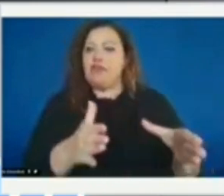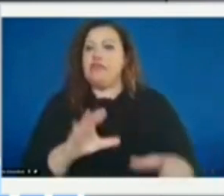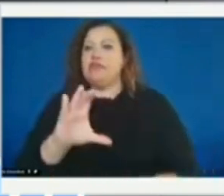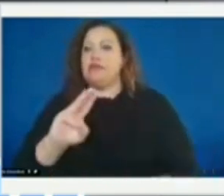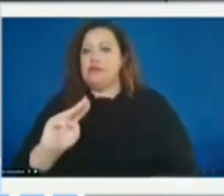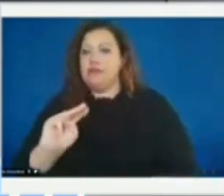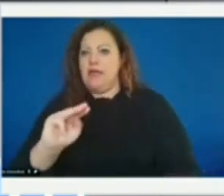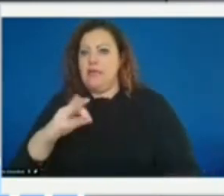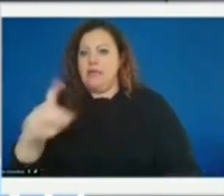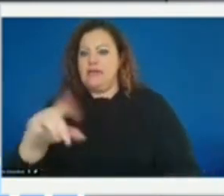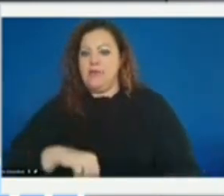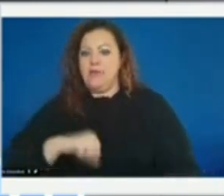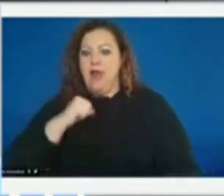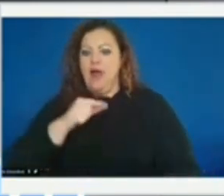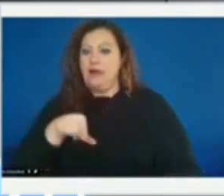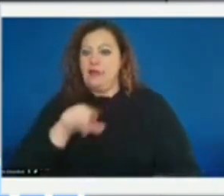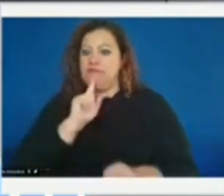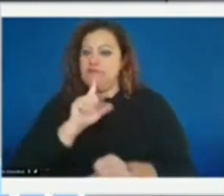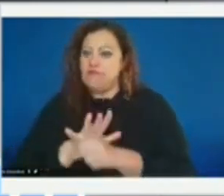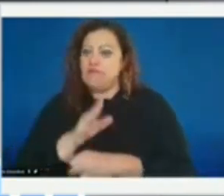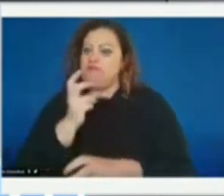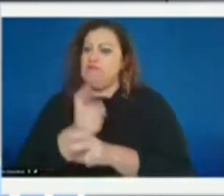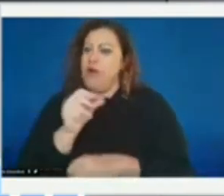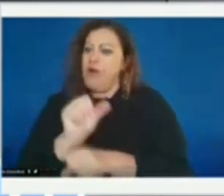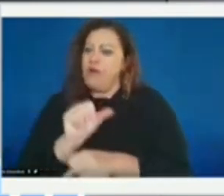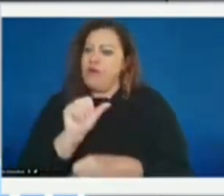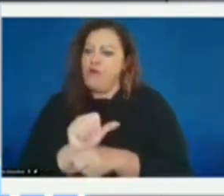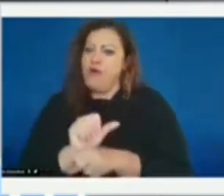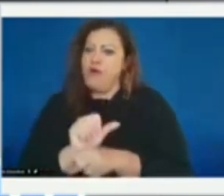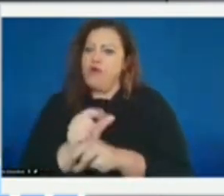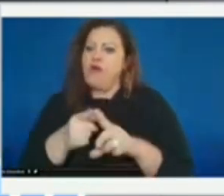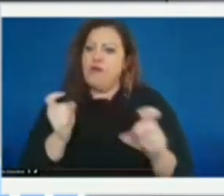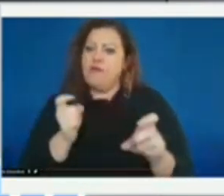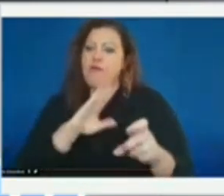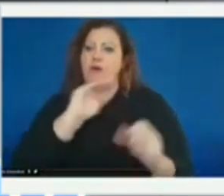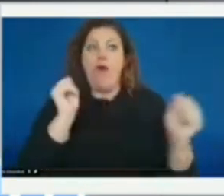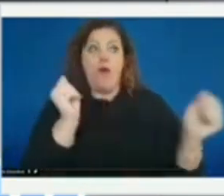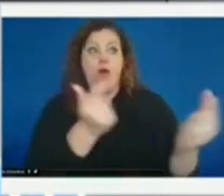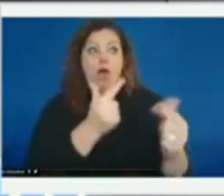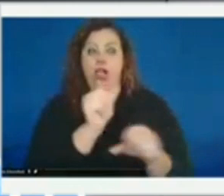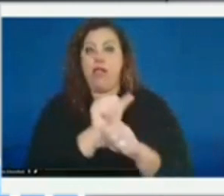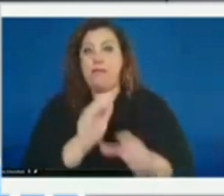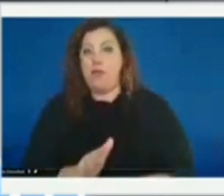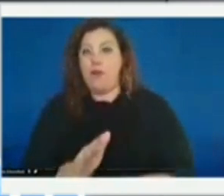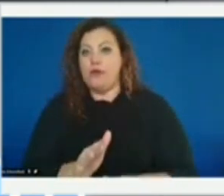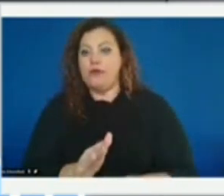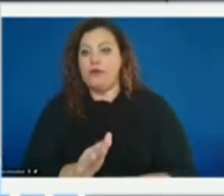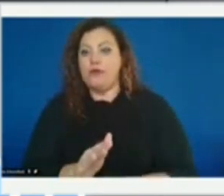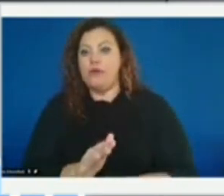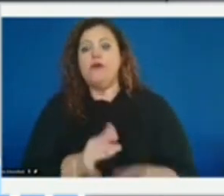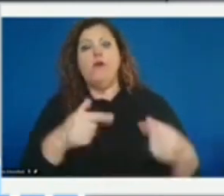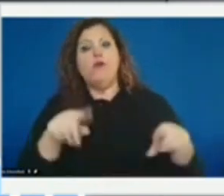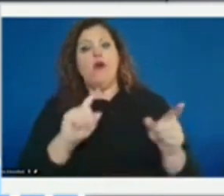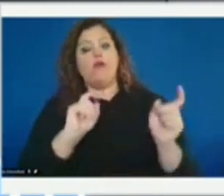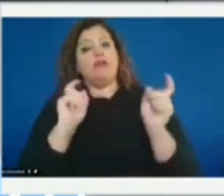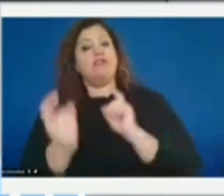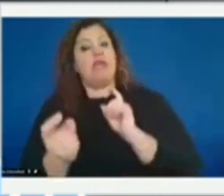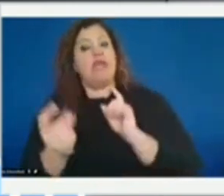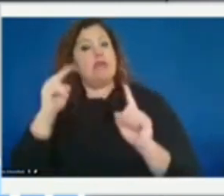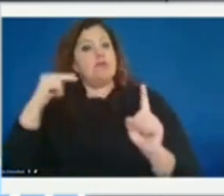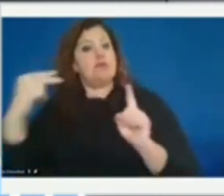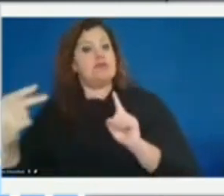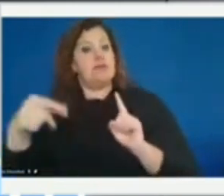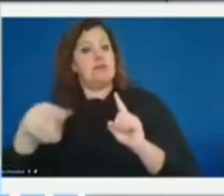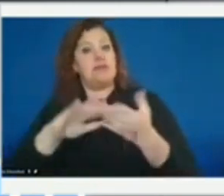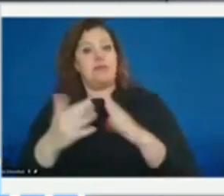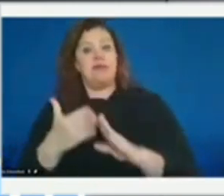of the dedication and hard work of all our employees as we change perceptions in the community and